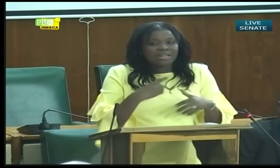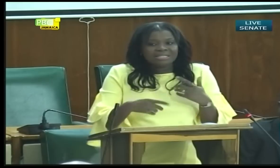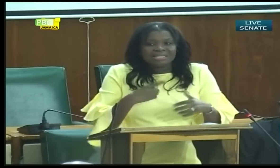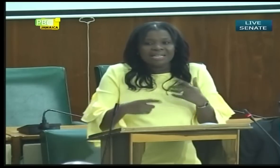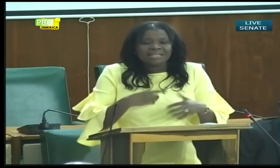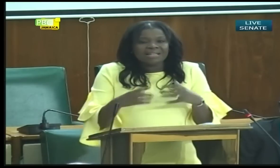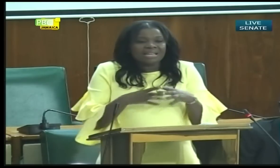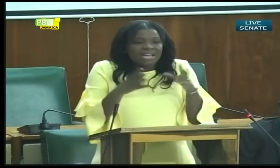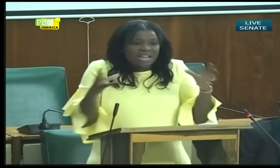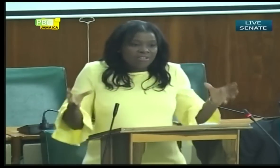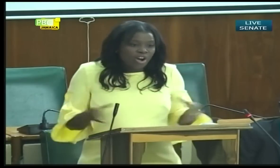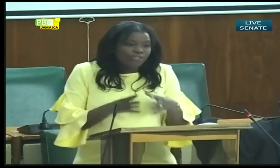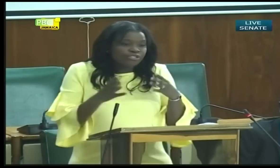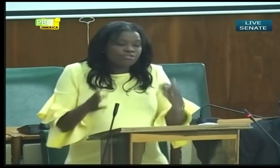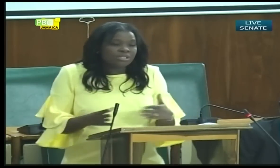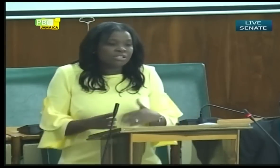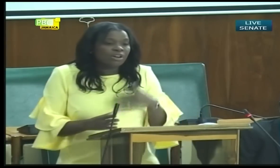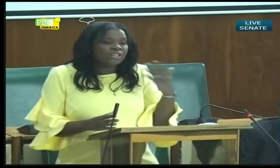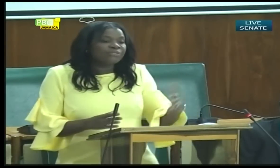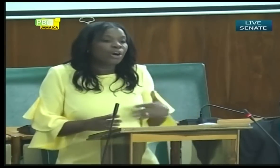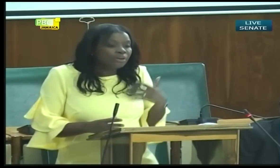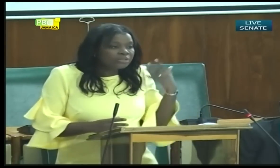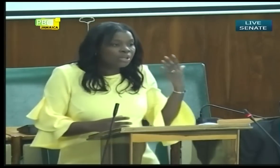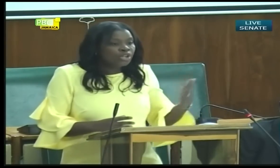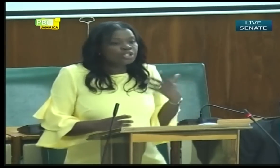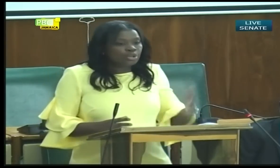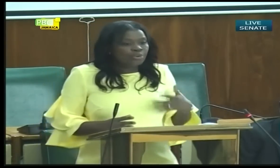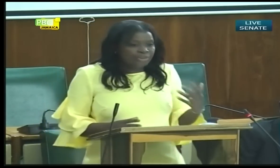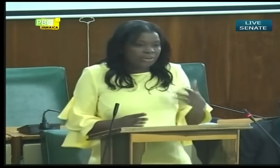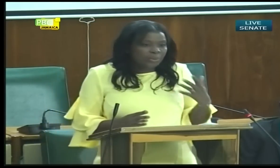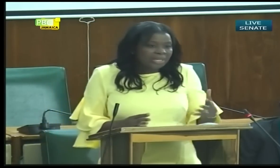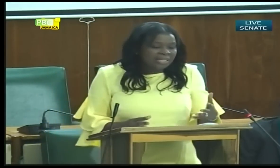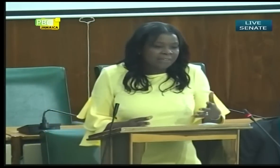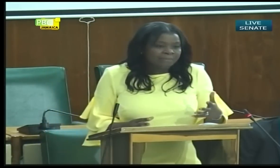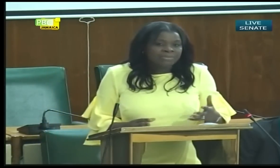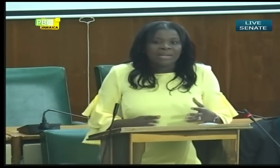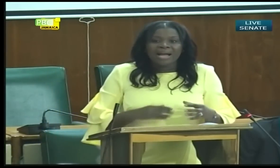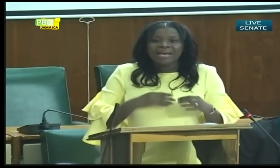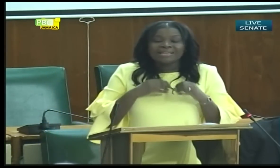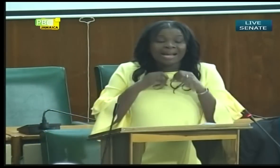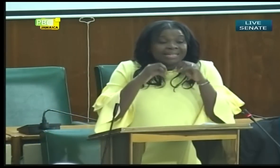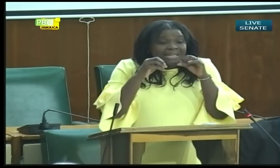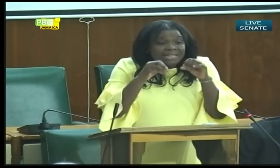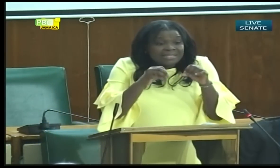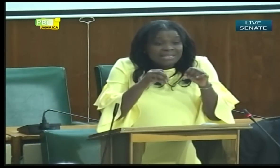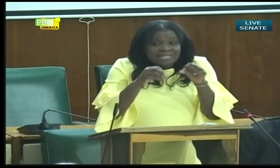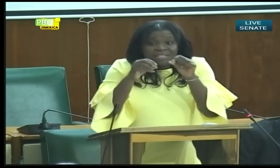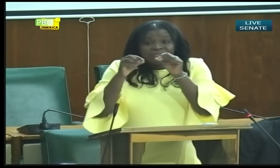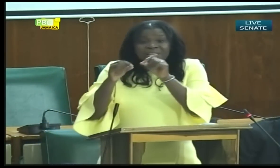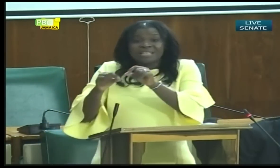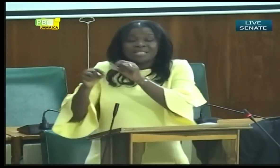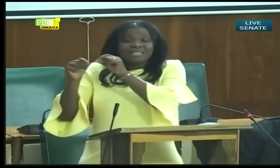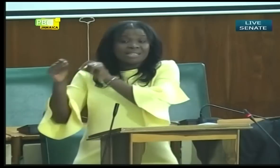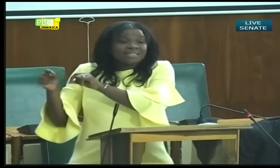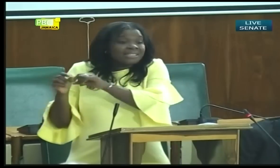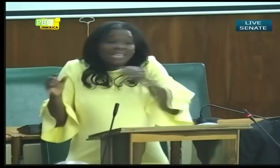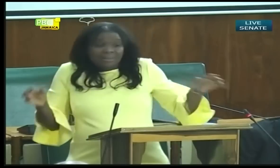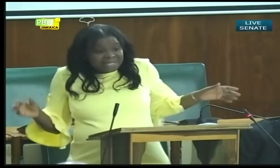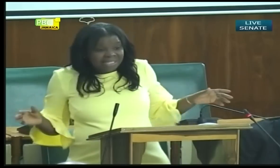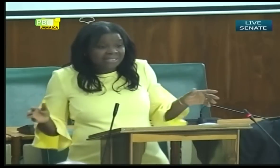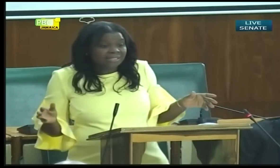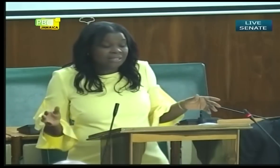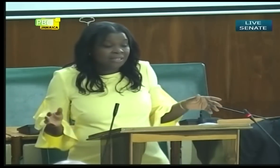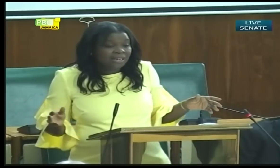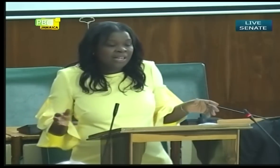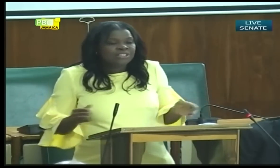they understand that the area of trust law evolves so very quickly. And an international financial center cannot